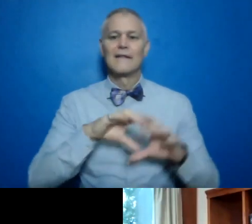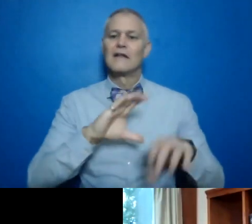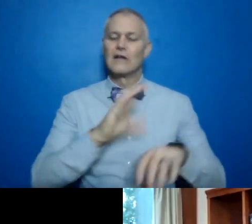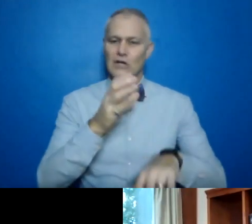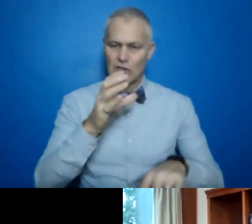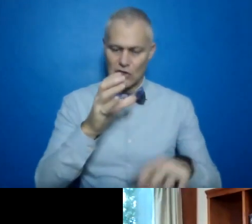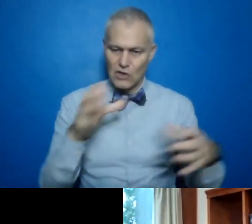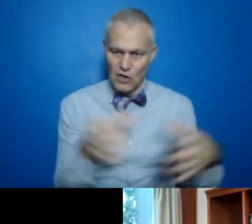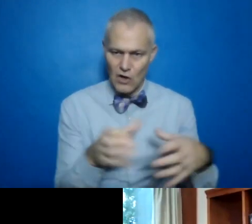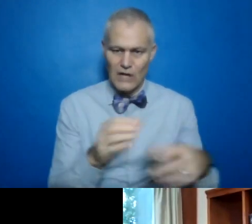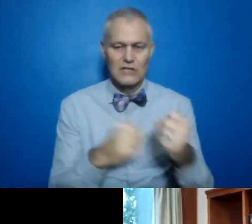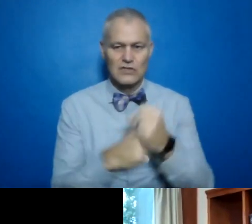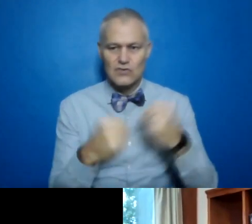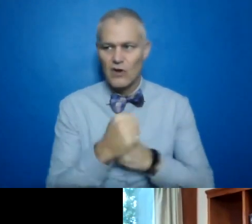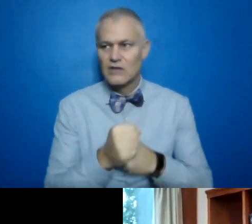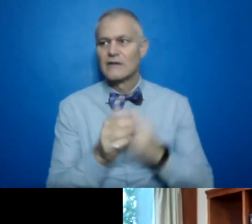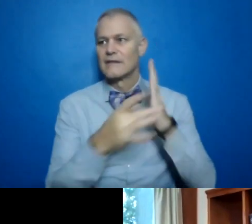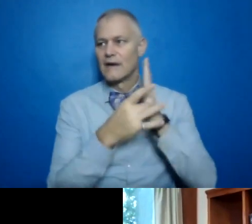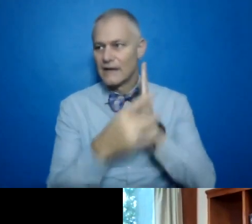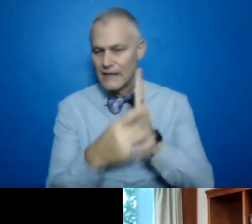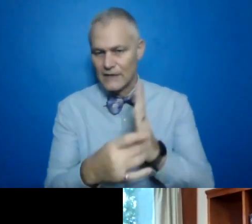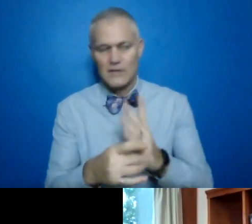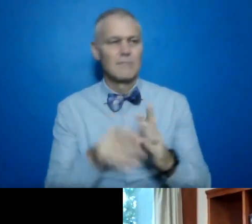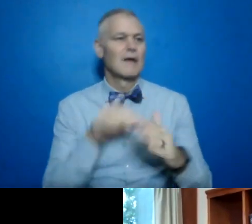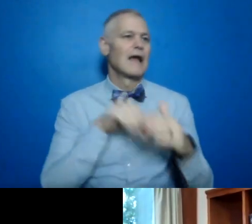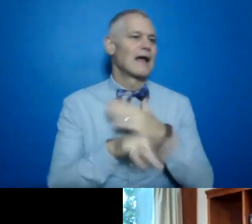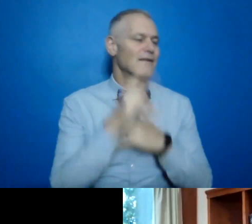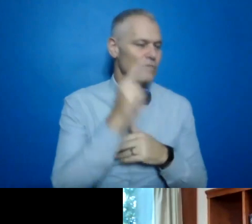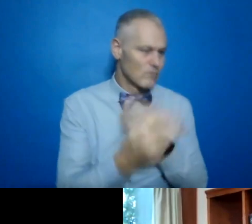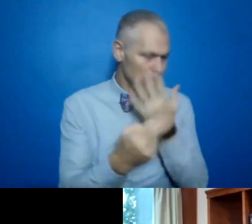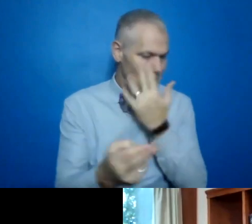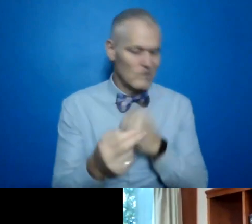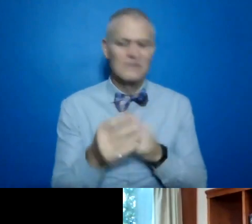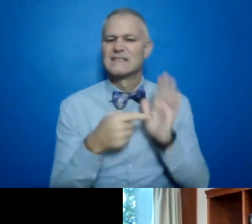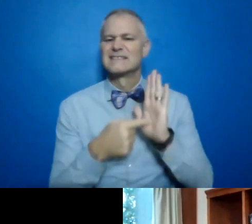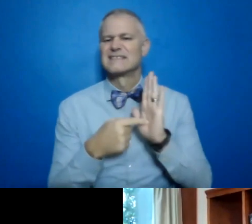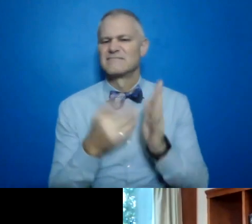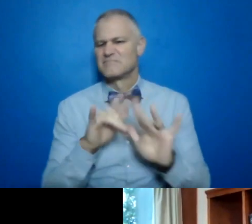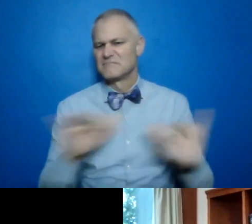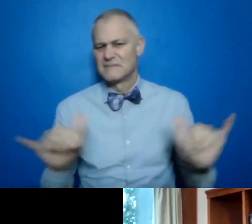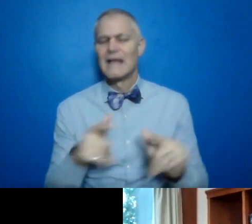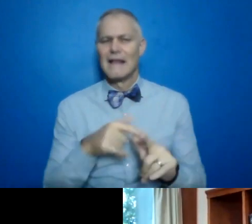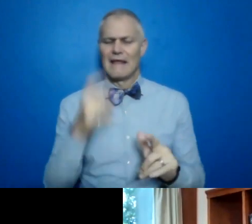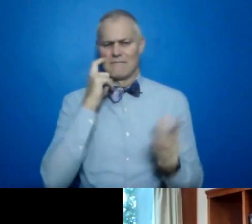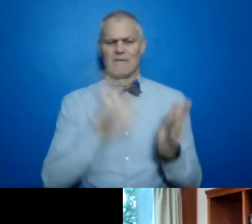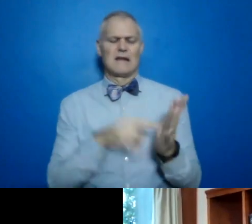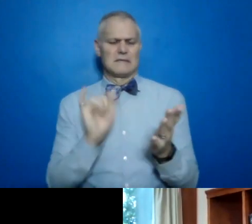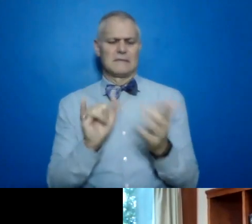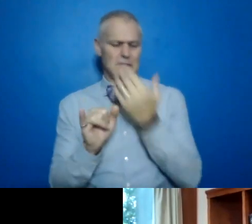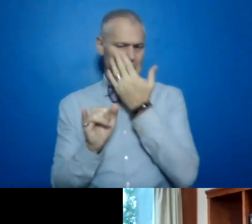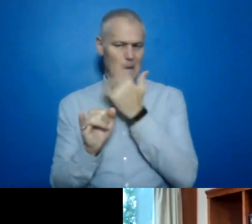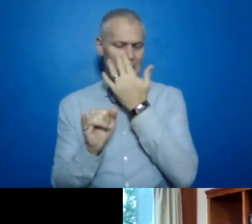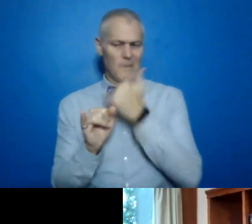structure, denominational leadership, access to resources, and so forth. They recognize there is